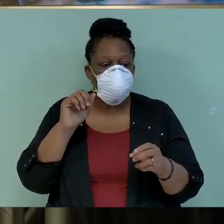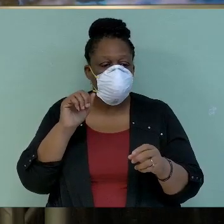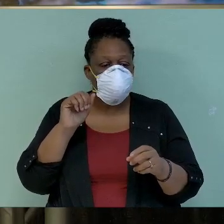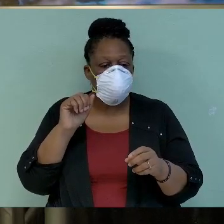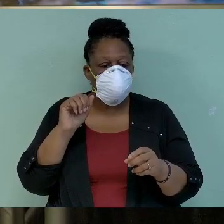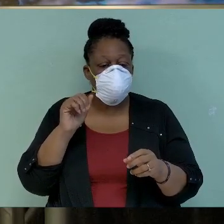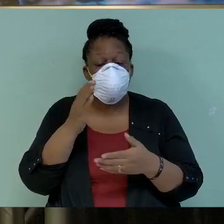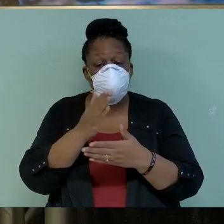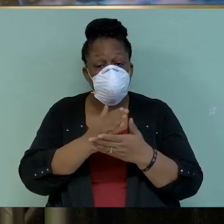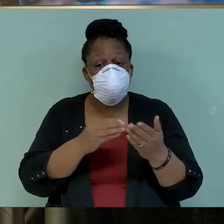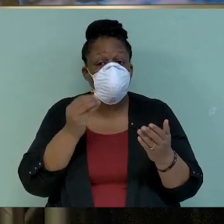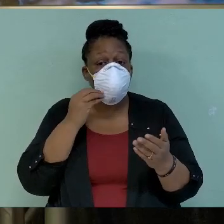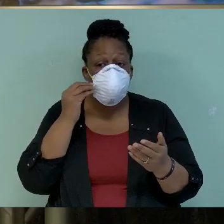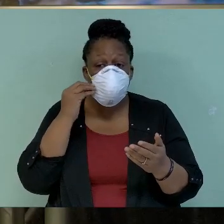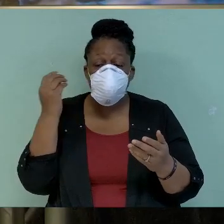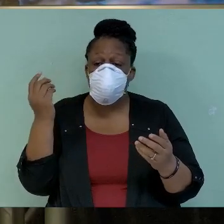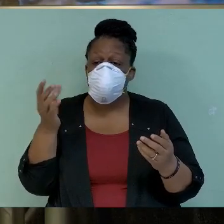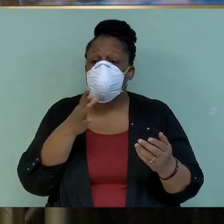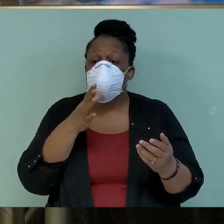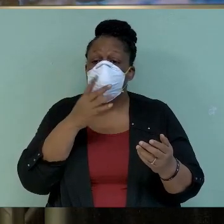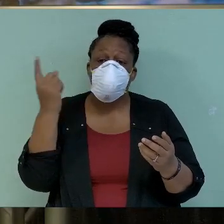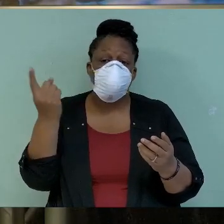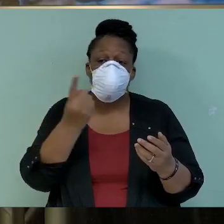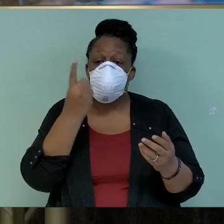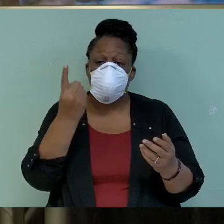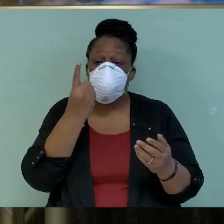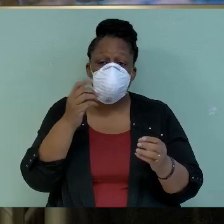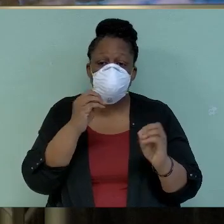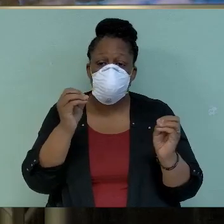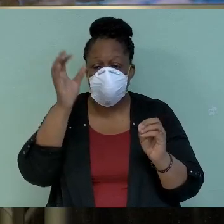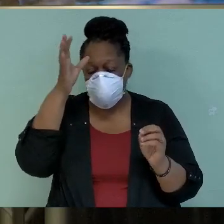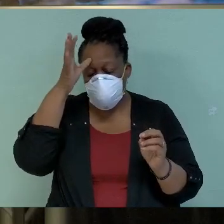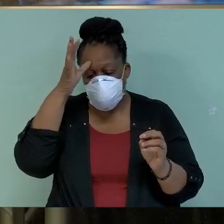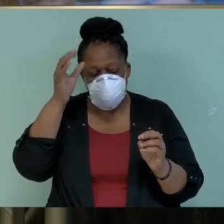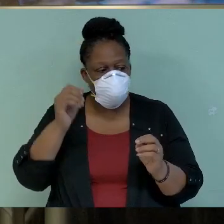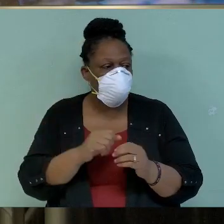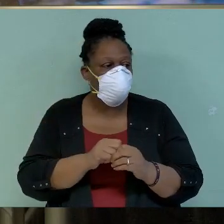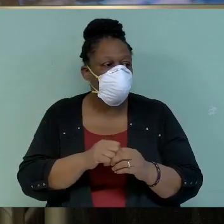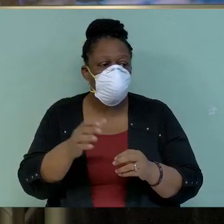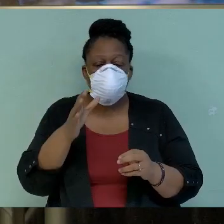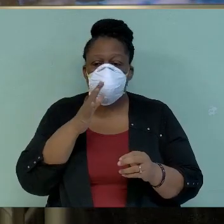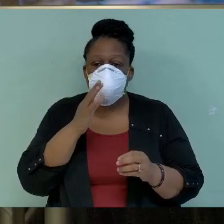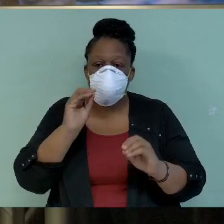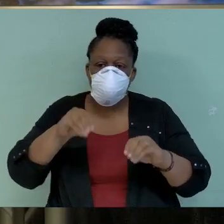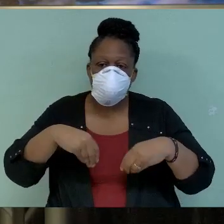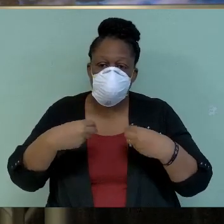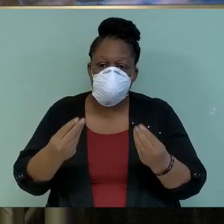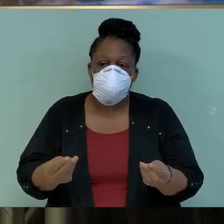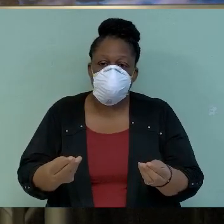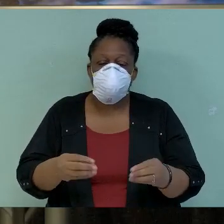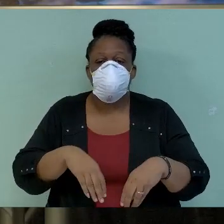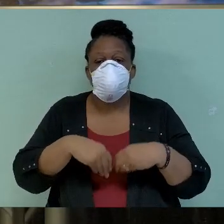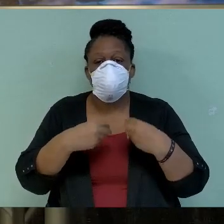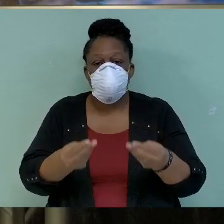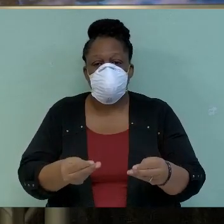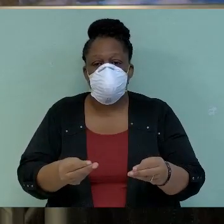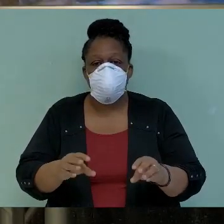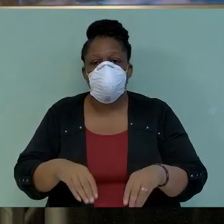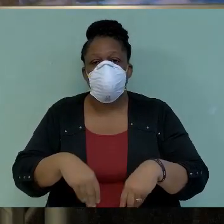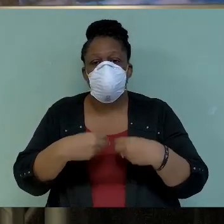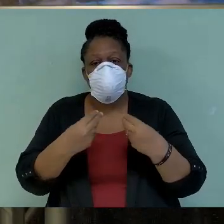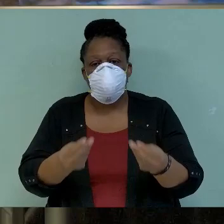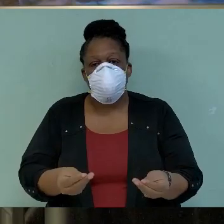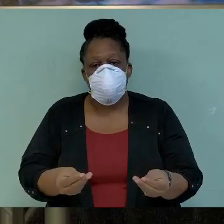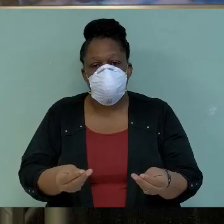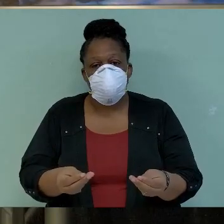the only parents. Mothers not only give out of their abundance, but they also give of